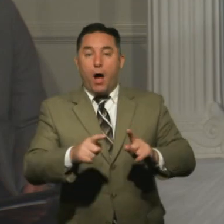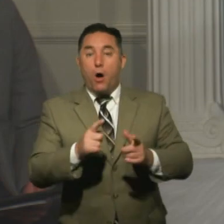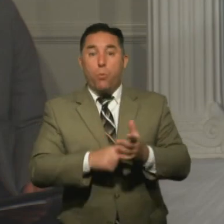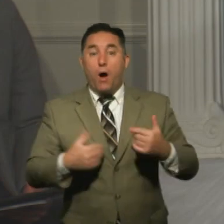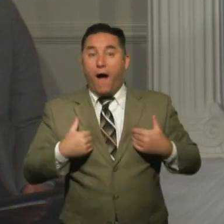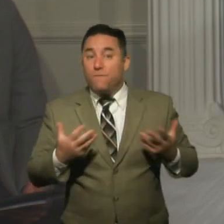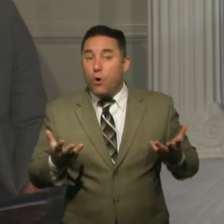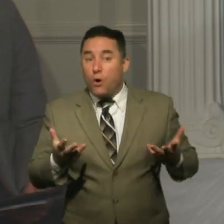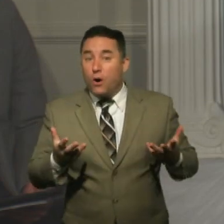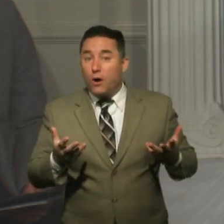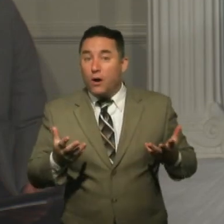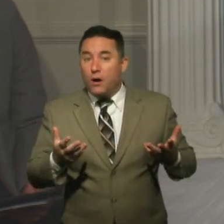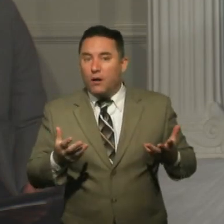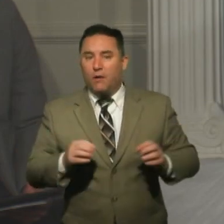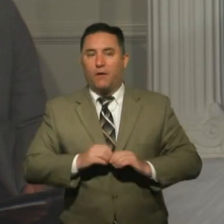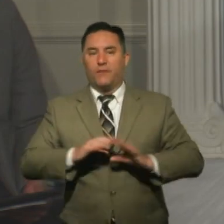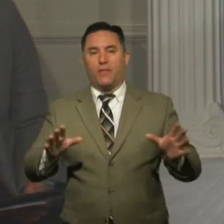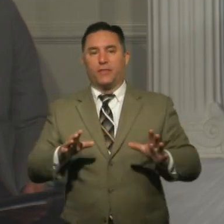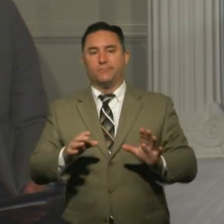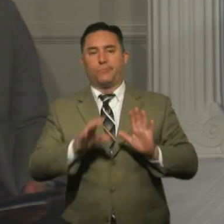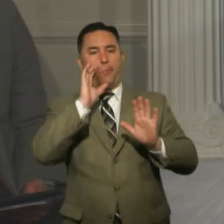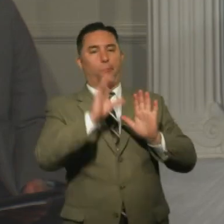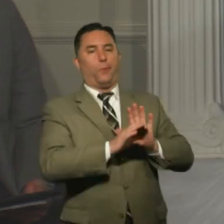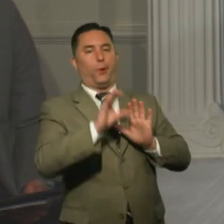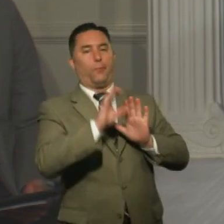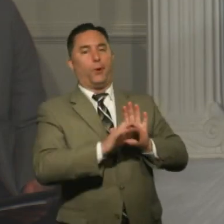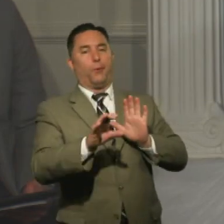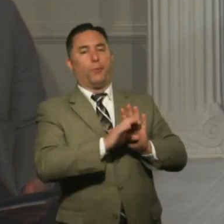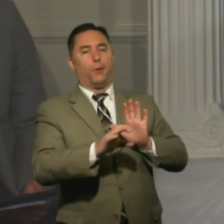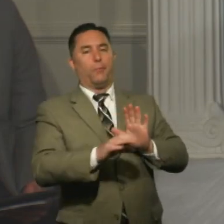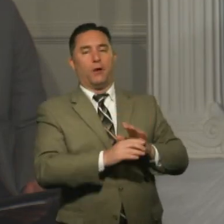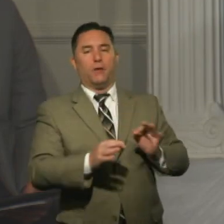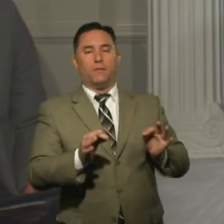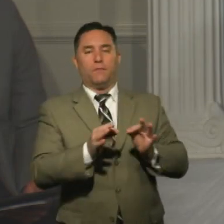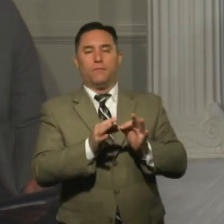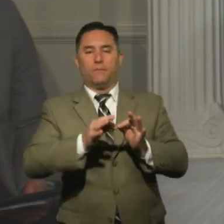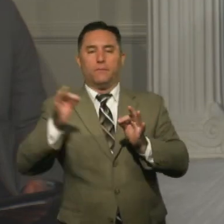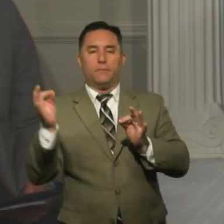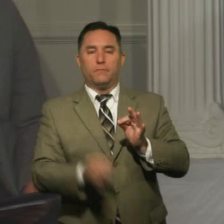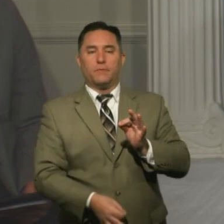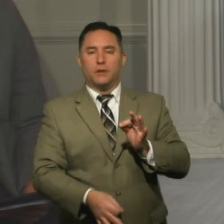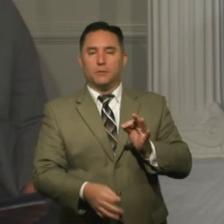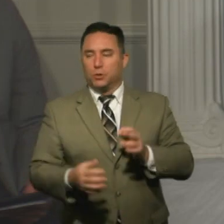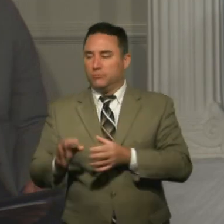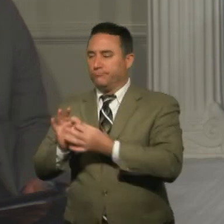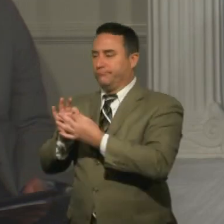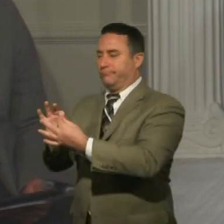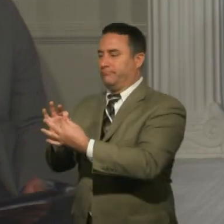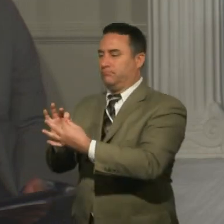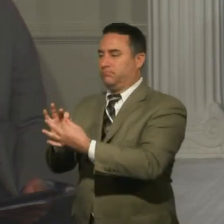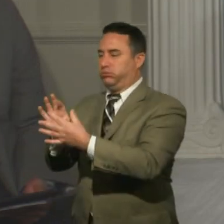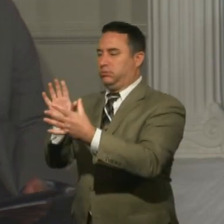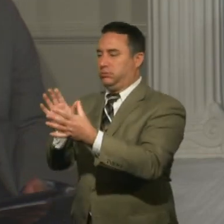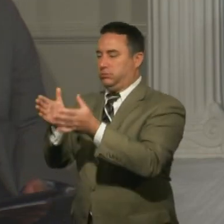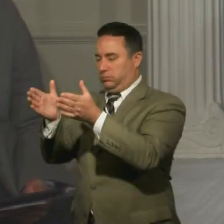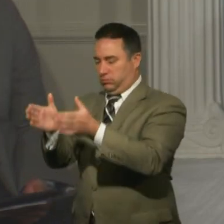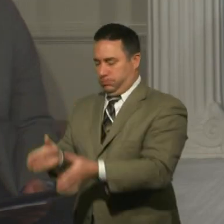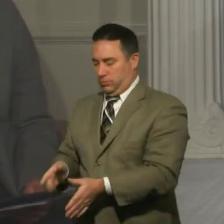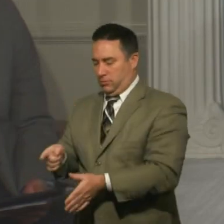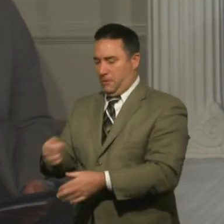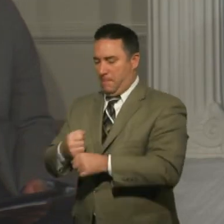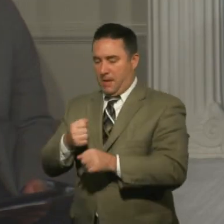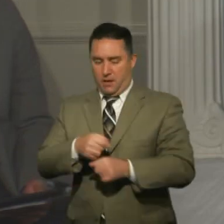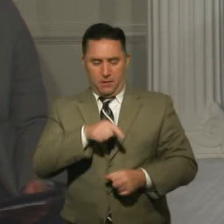have? Nothing but symbols that have no value. Because I've lost the relationship with the person who made